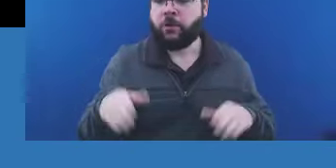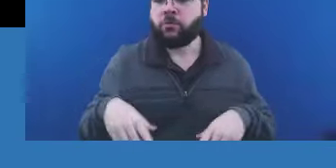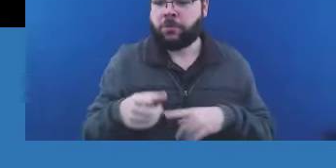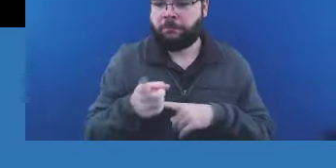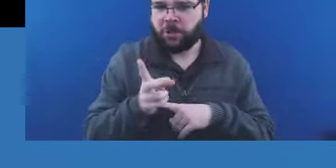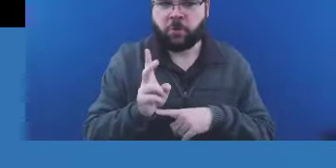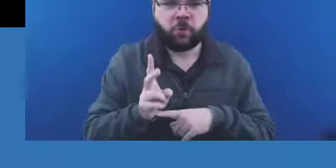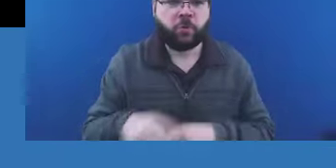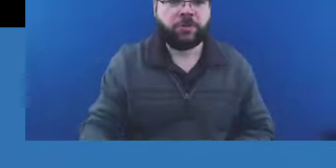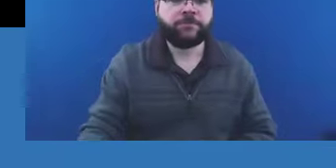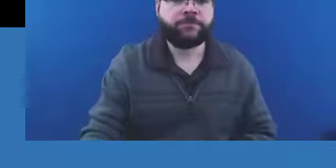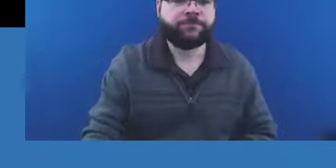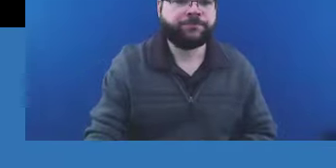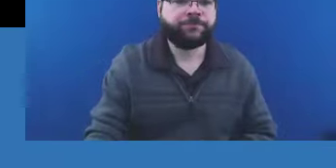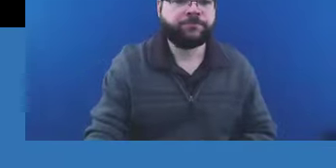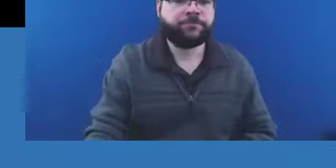Sarah.